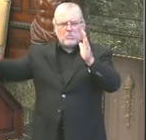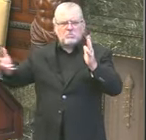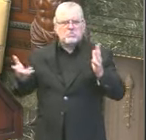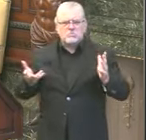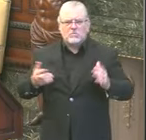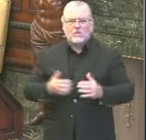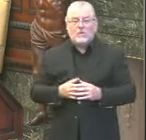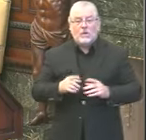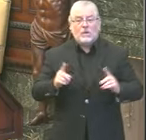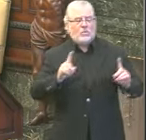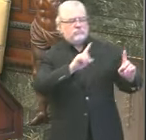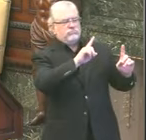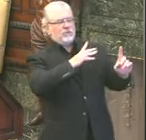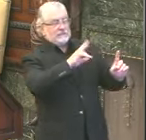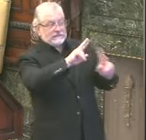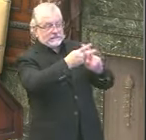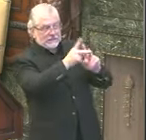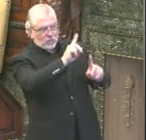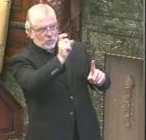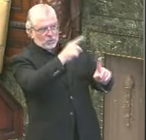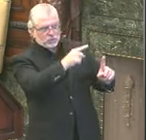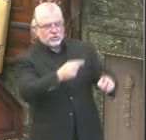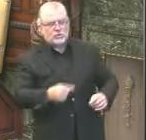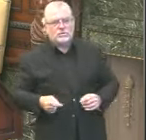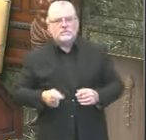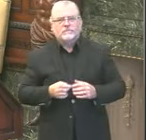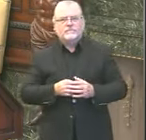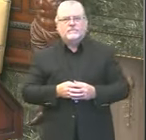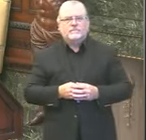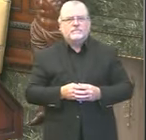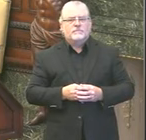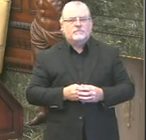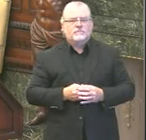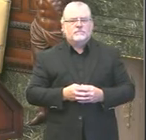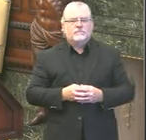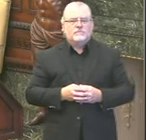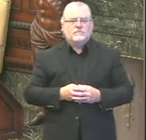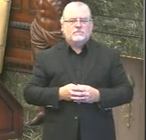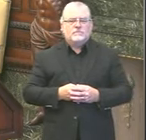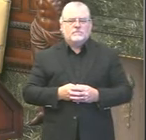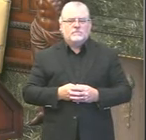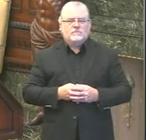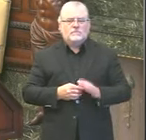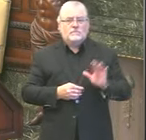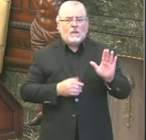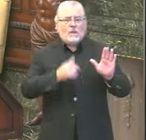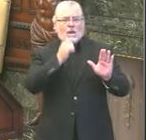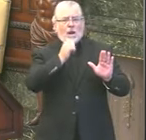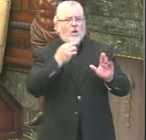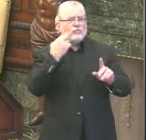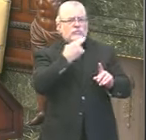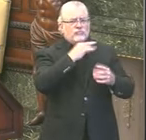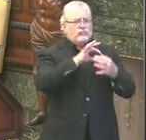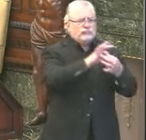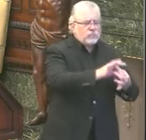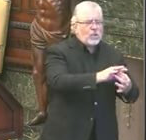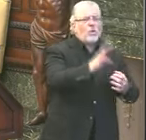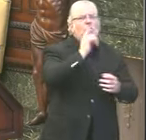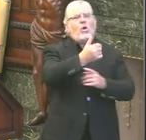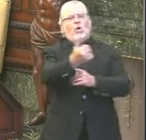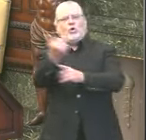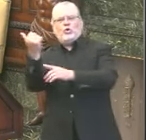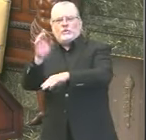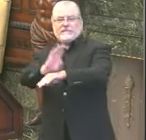regarding the businesses that are besides restaurants, for instance, co-working spaces and